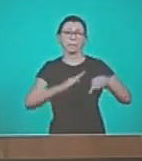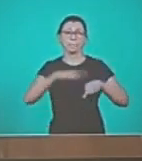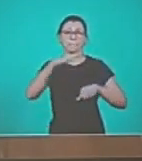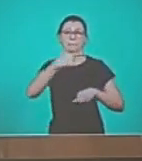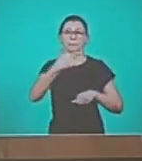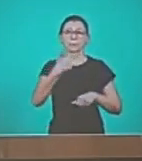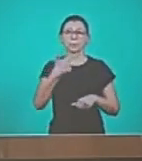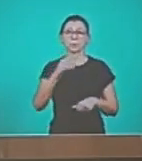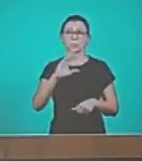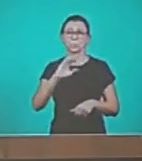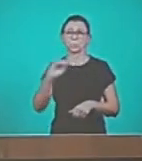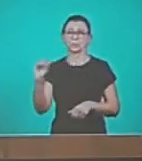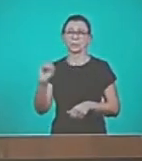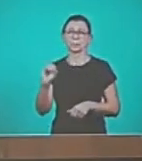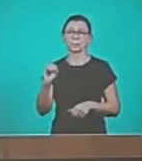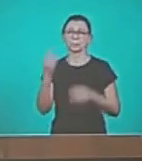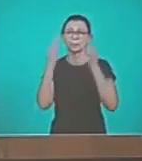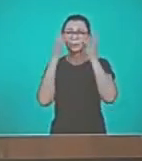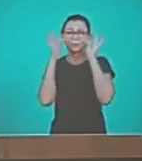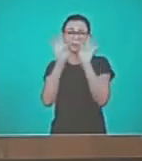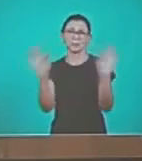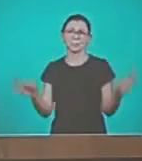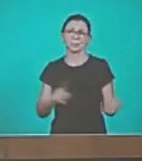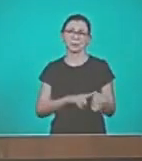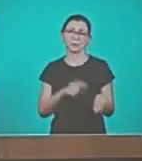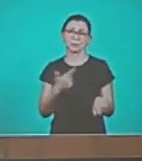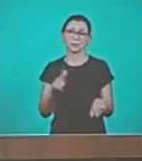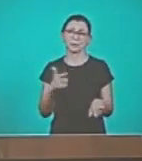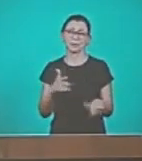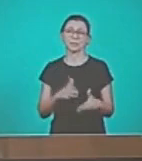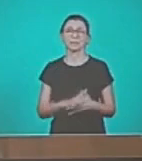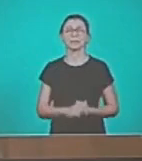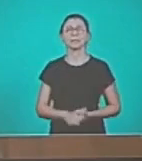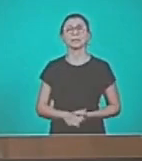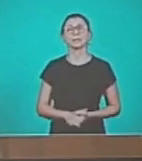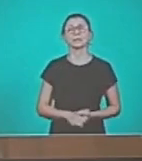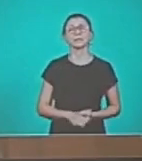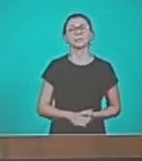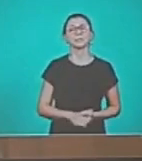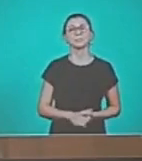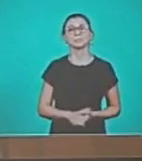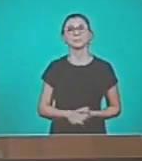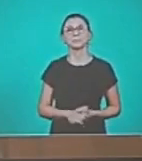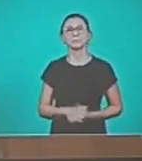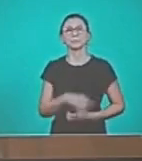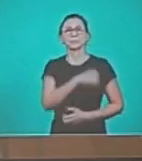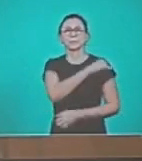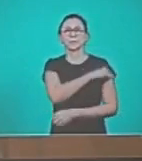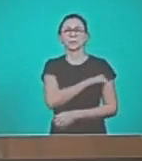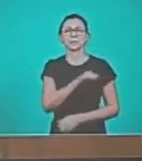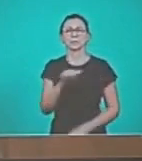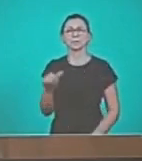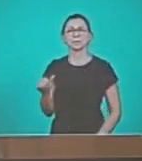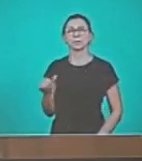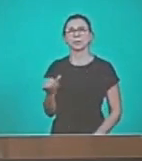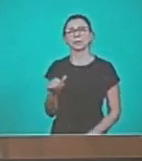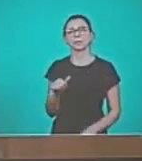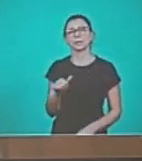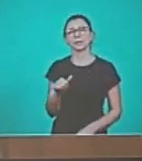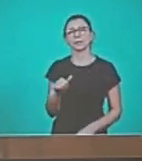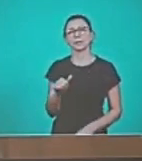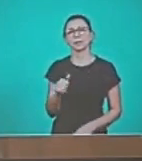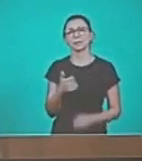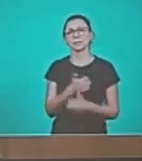testimonies. And we would like even to say the church, for example, freguesia in Rio de Janeiro,